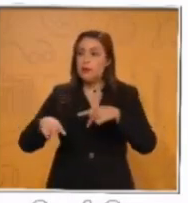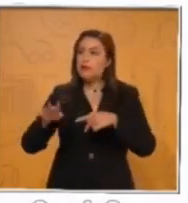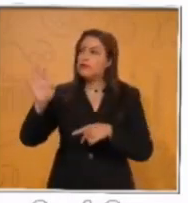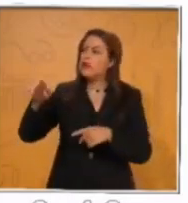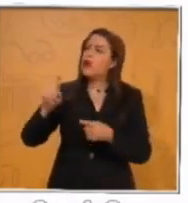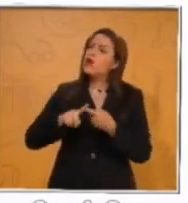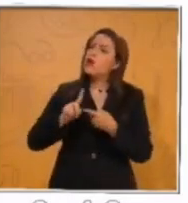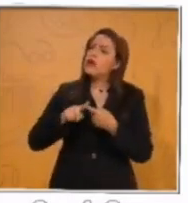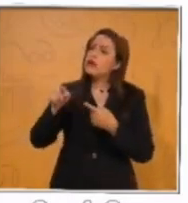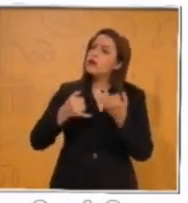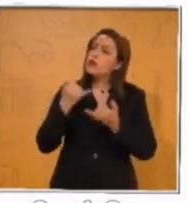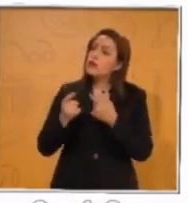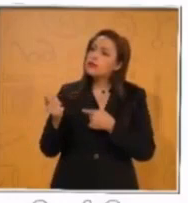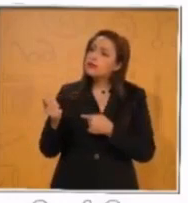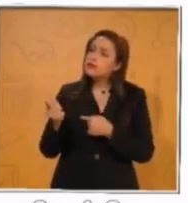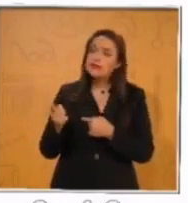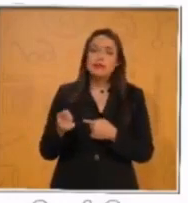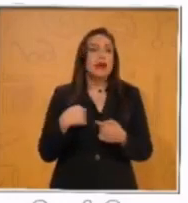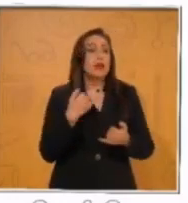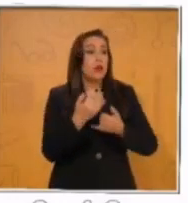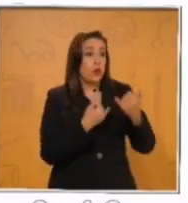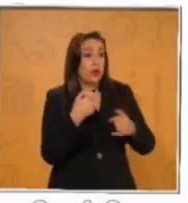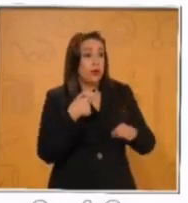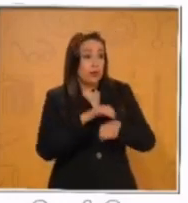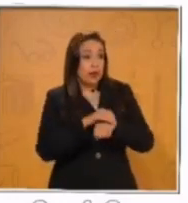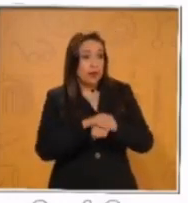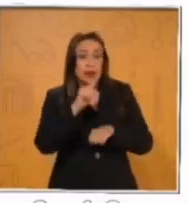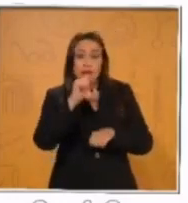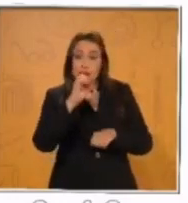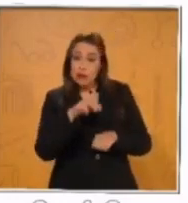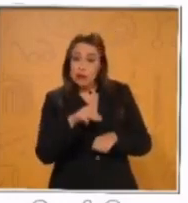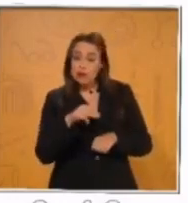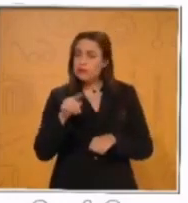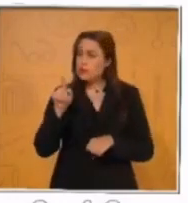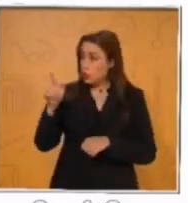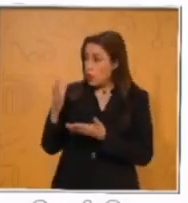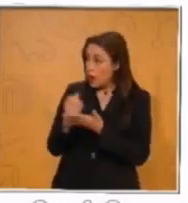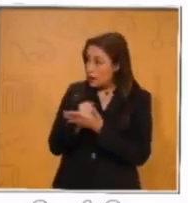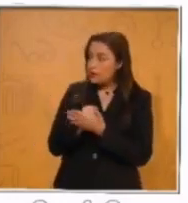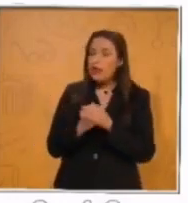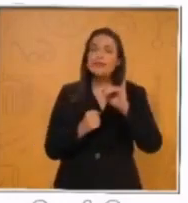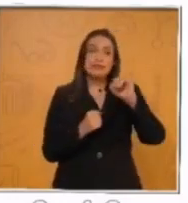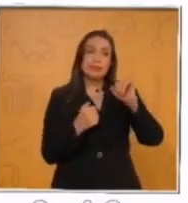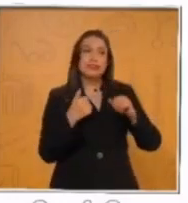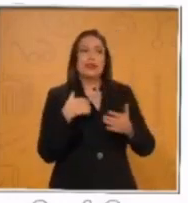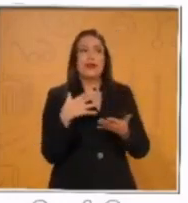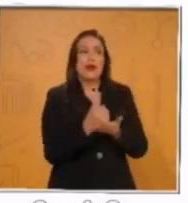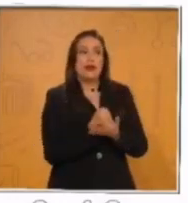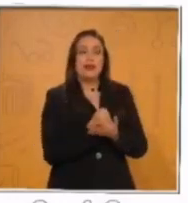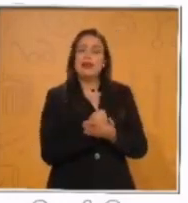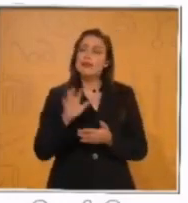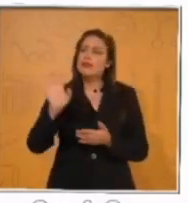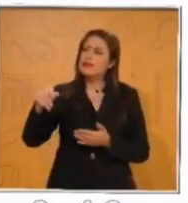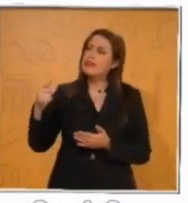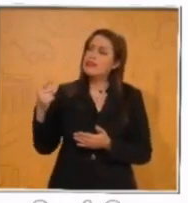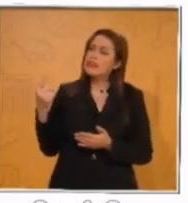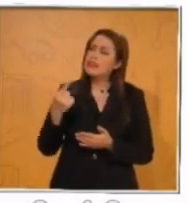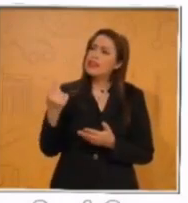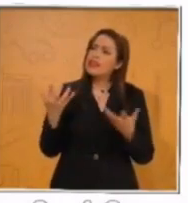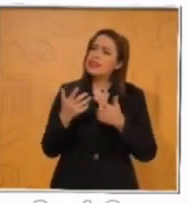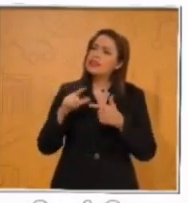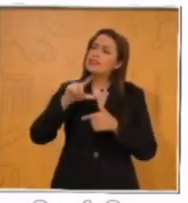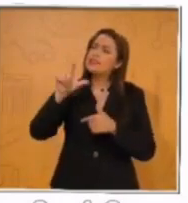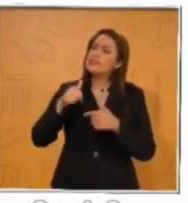with? I played against Tom. Did you win? Of course I won. What did you do after your